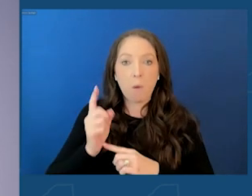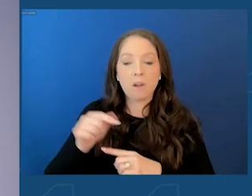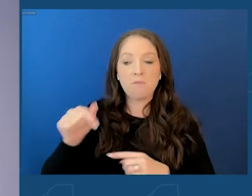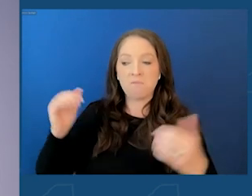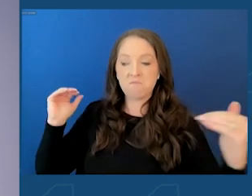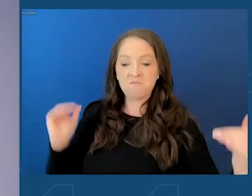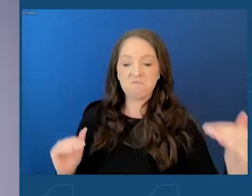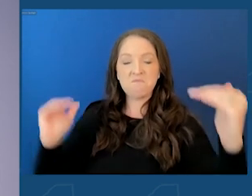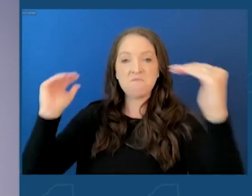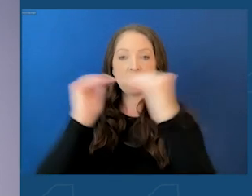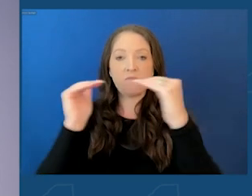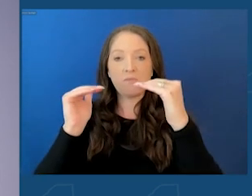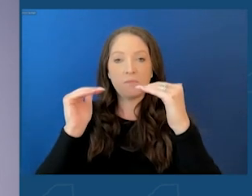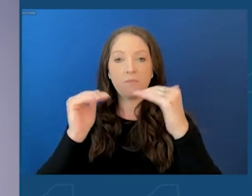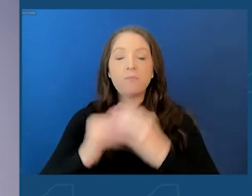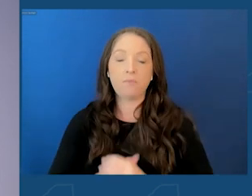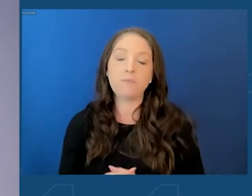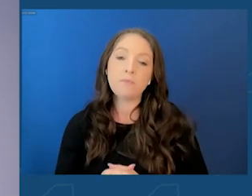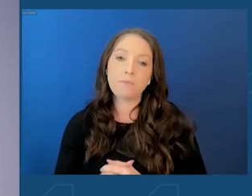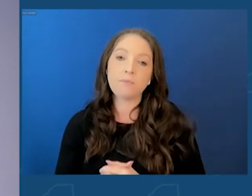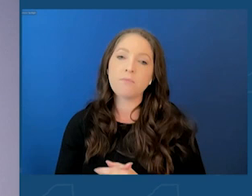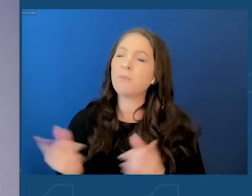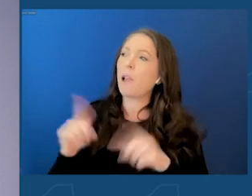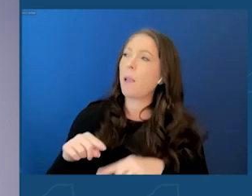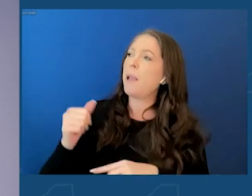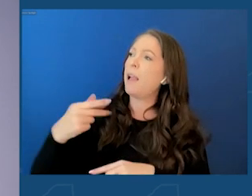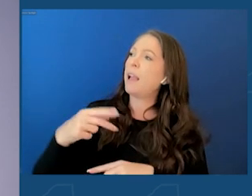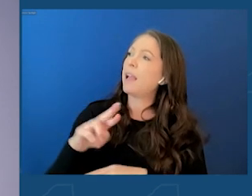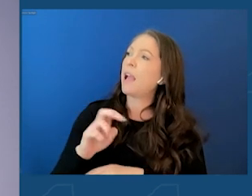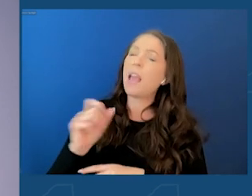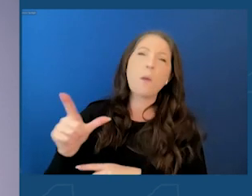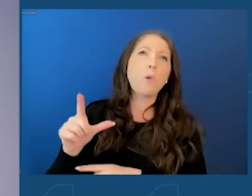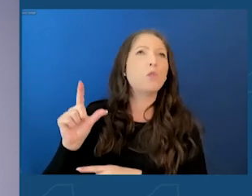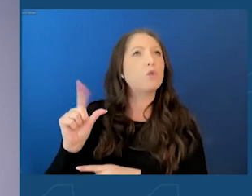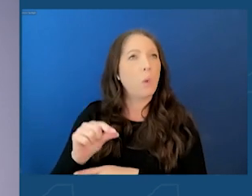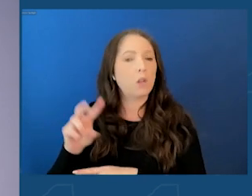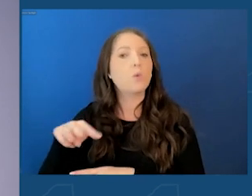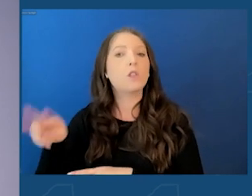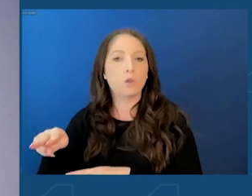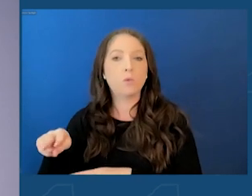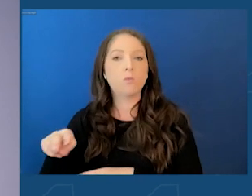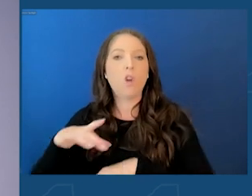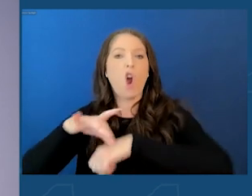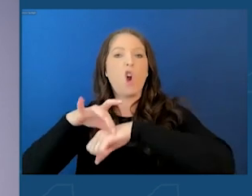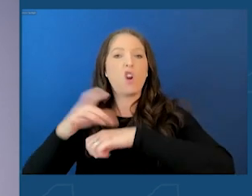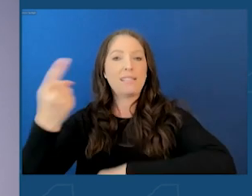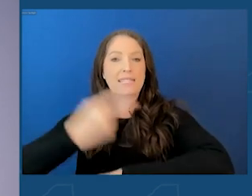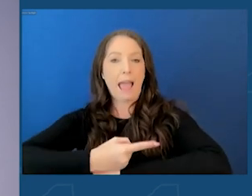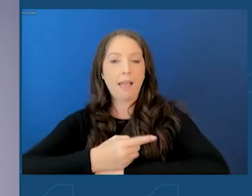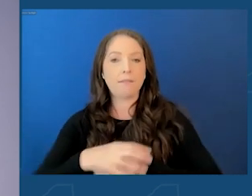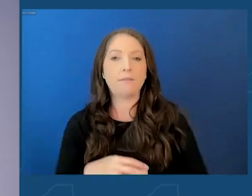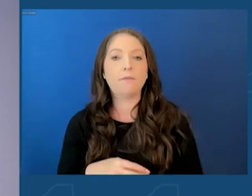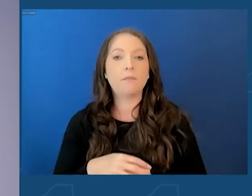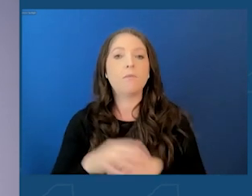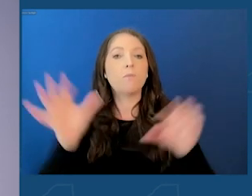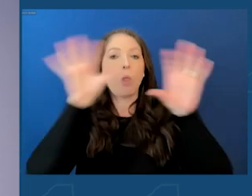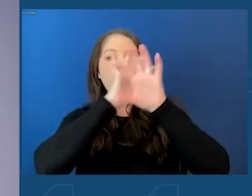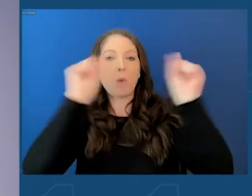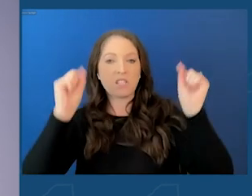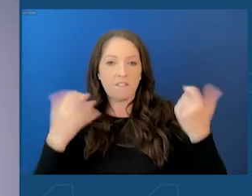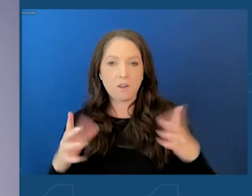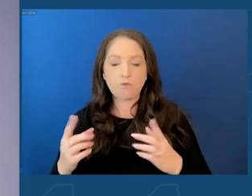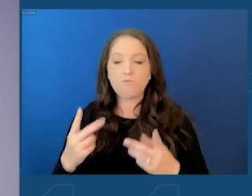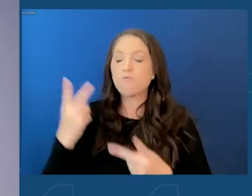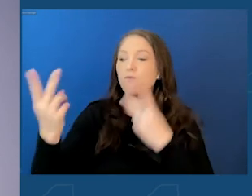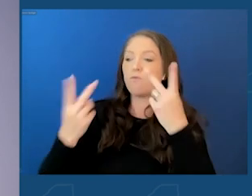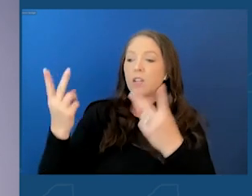When in April of 22, Earth Day, President visited the state of